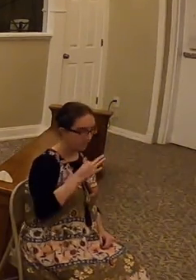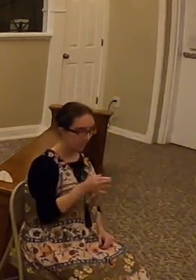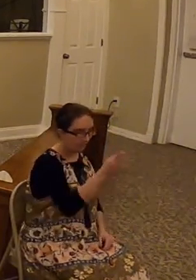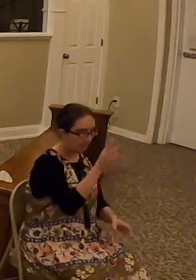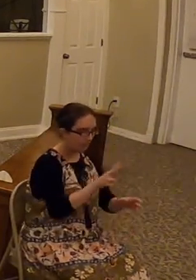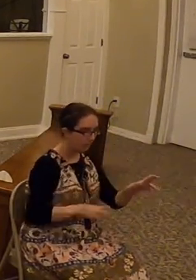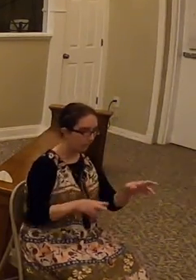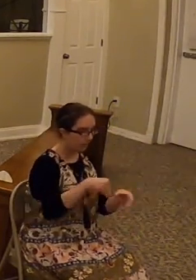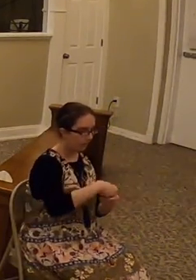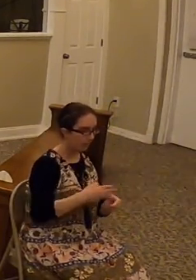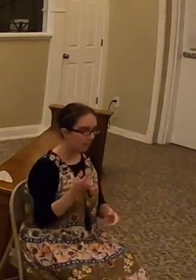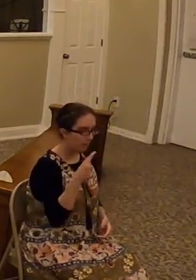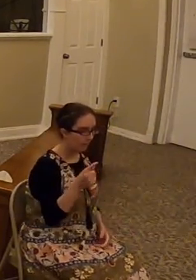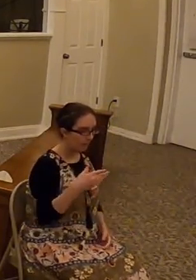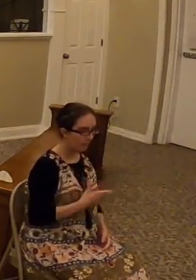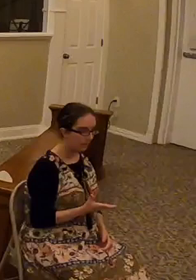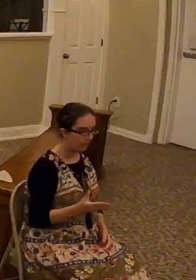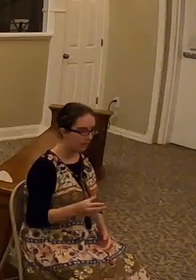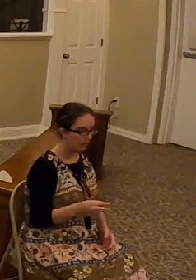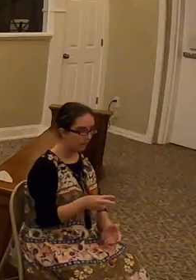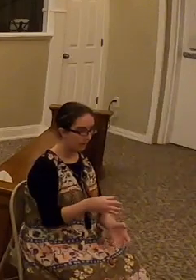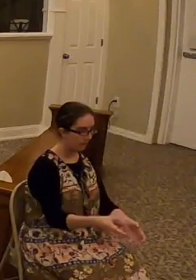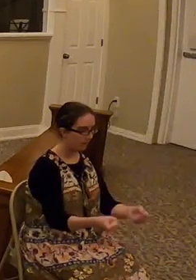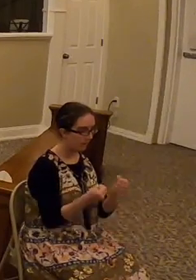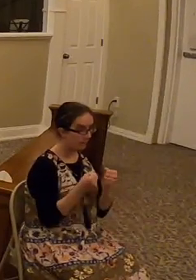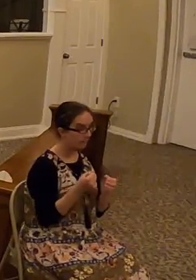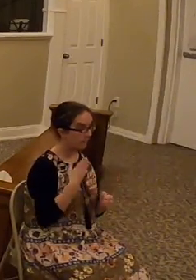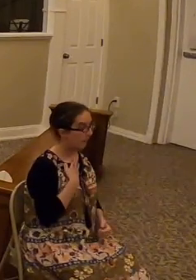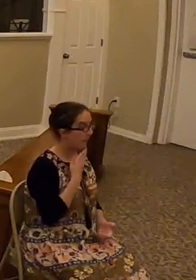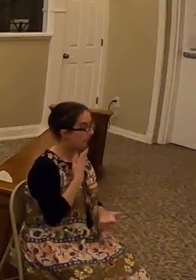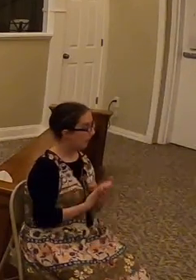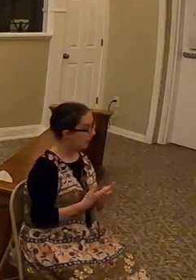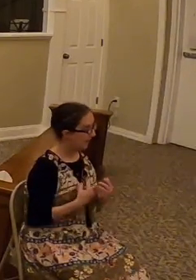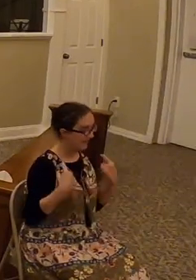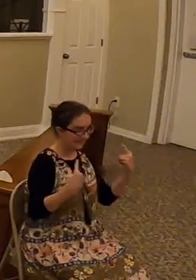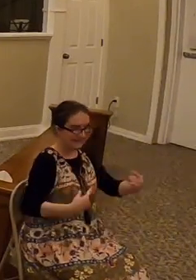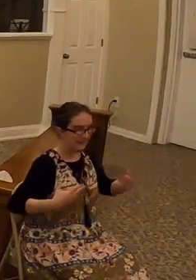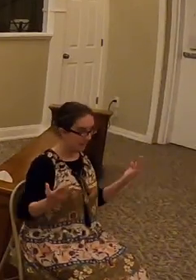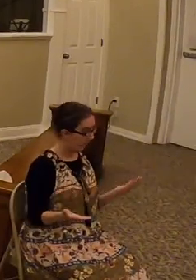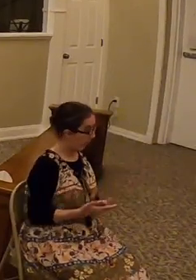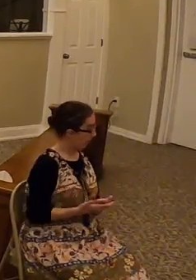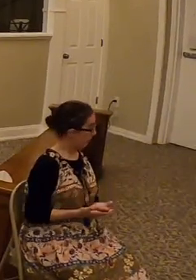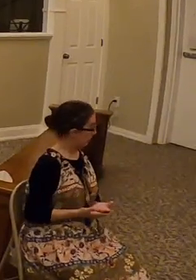God and he walks in there, the first thing he does is pick up, oh, my goodness, there's sin here.